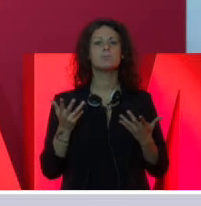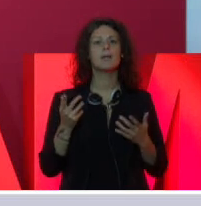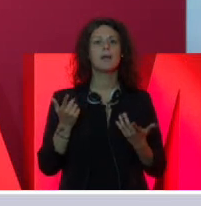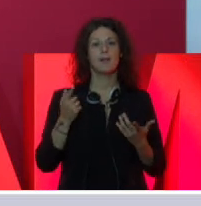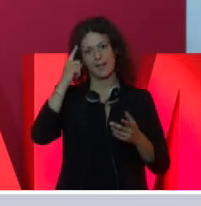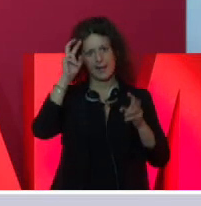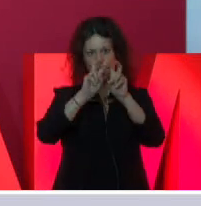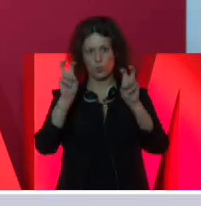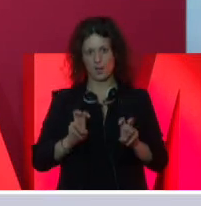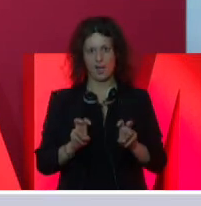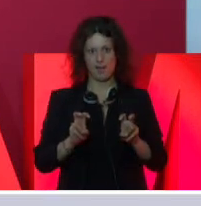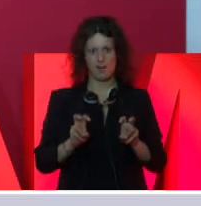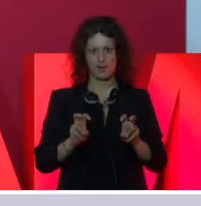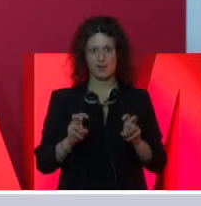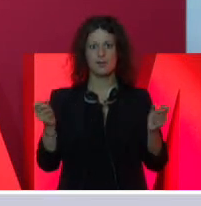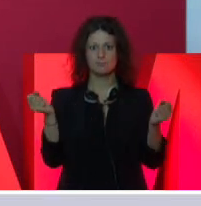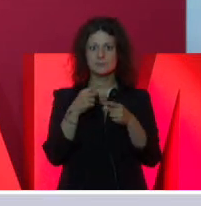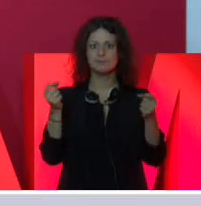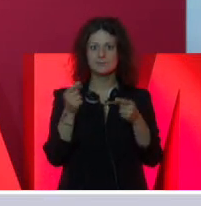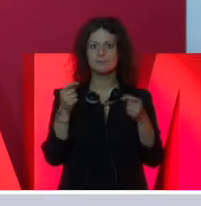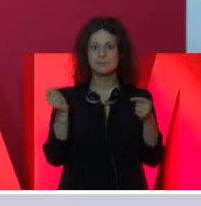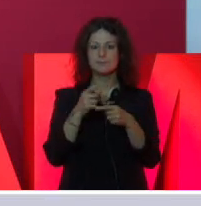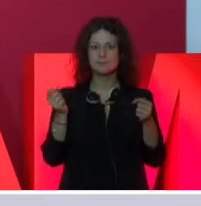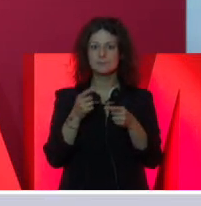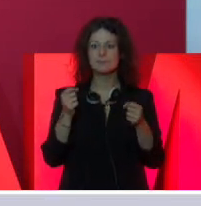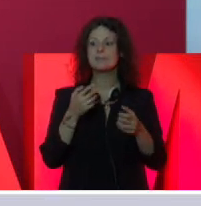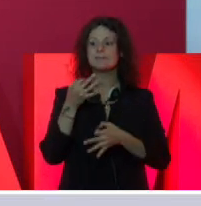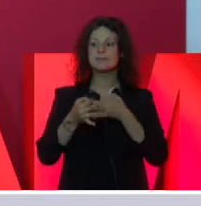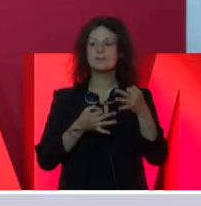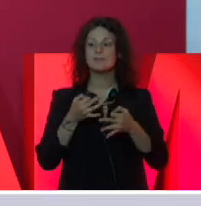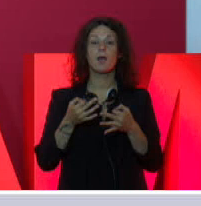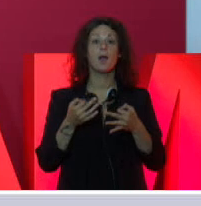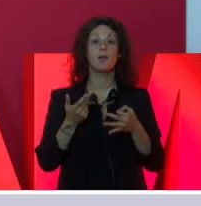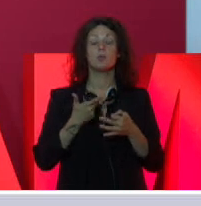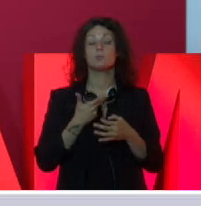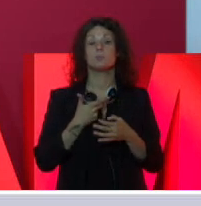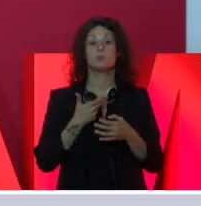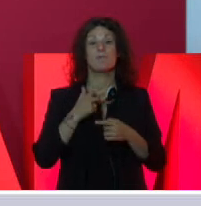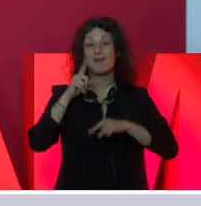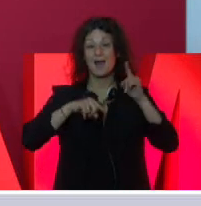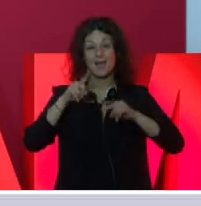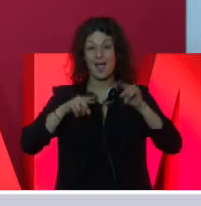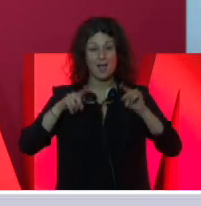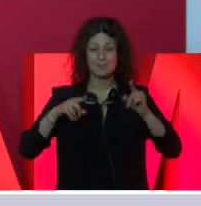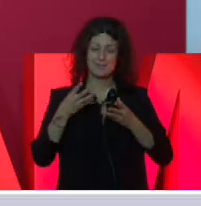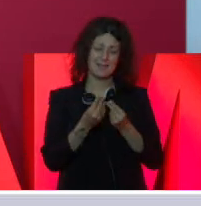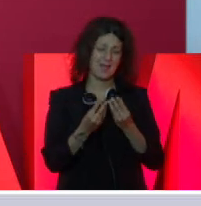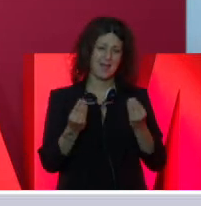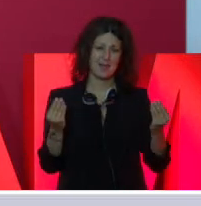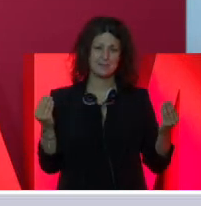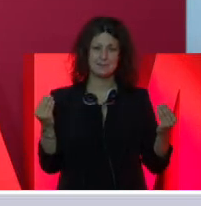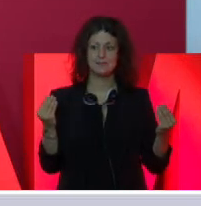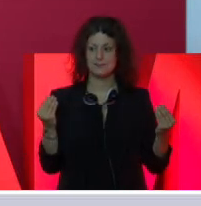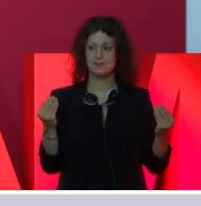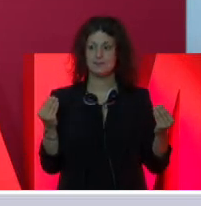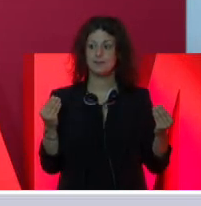network. And if you use the interconnections between hundreds of thousands of auxiliary variables,